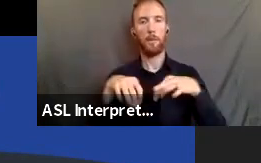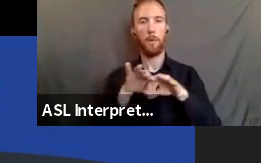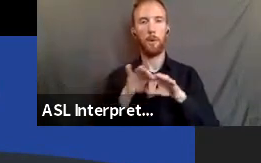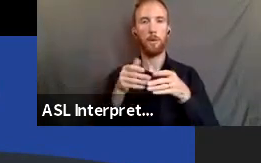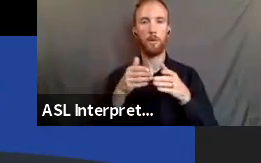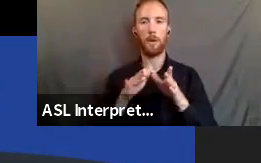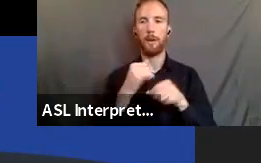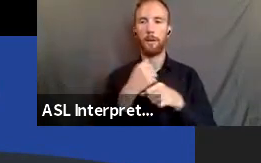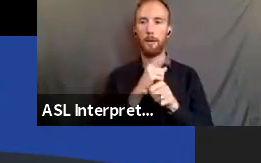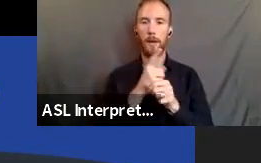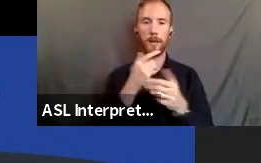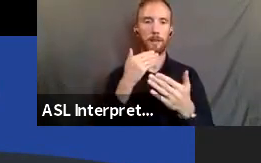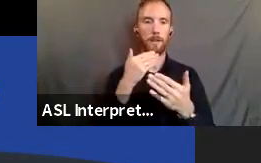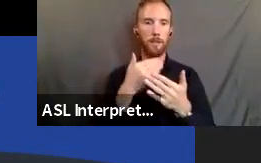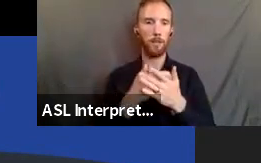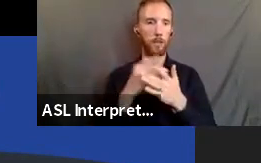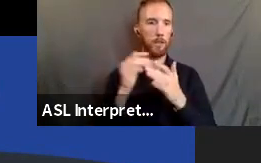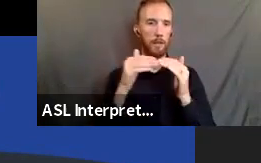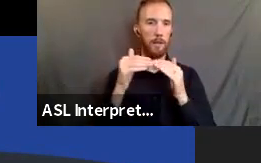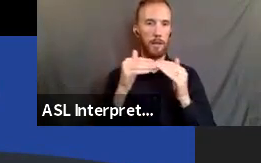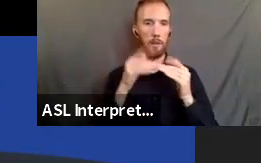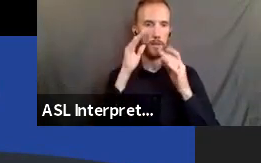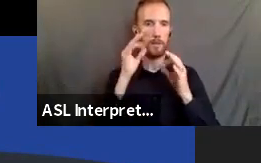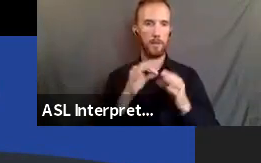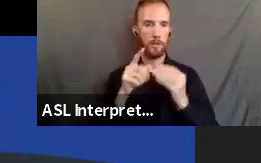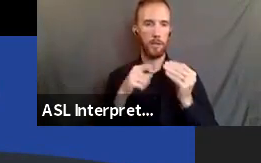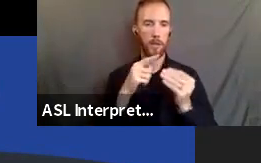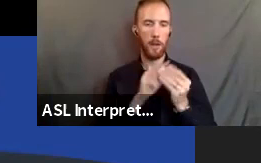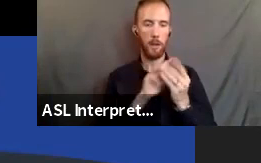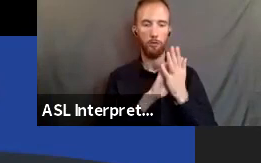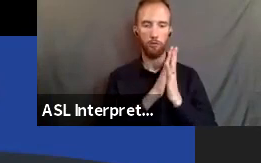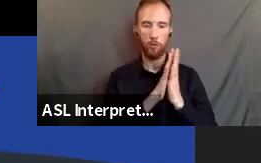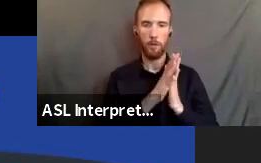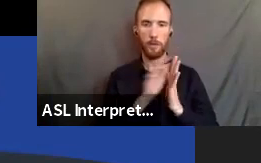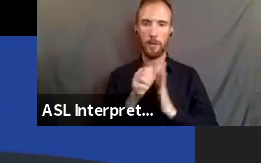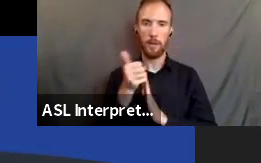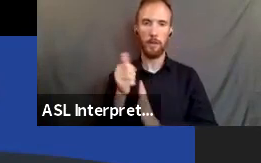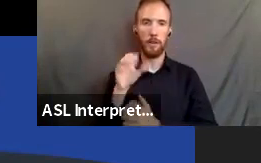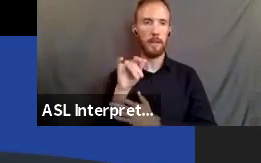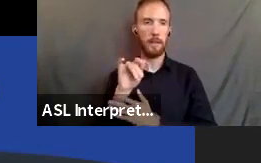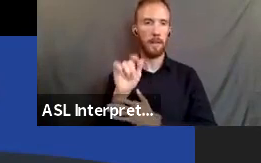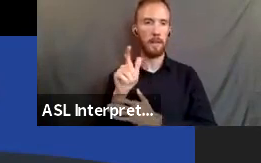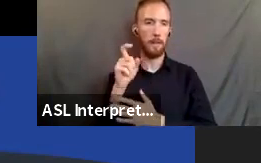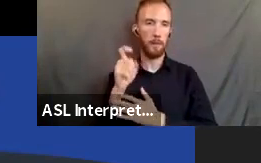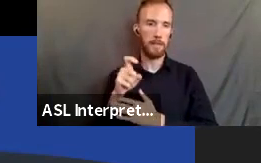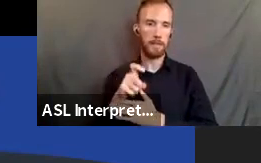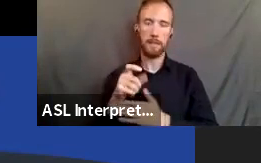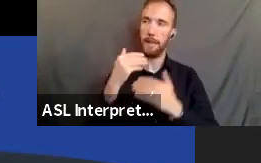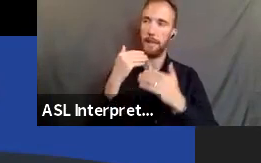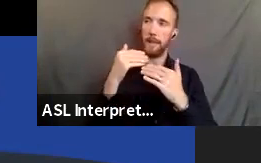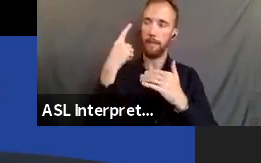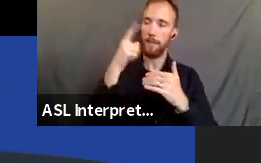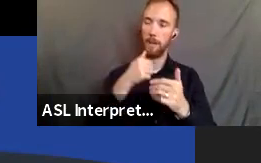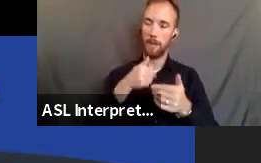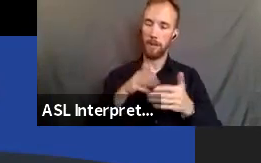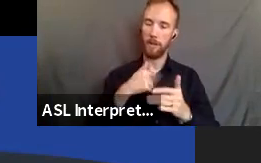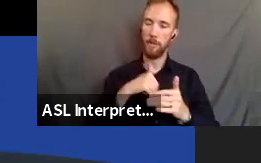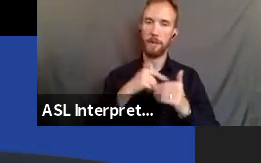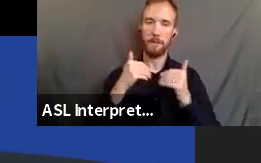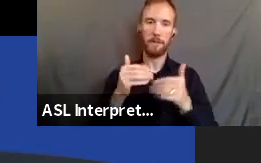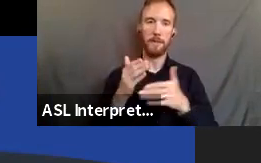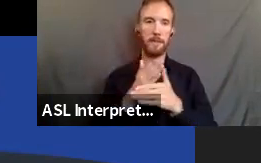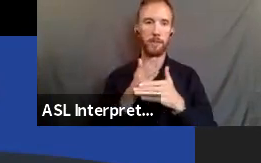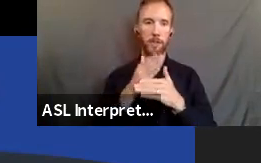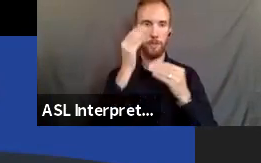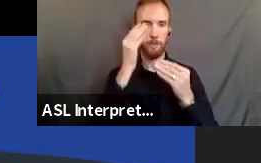overcrowding and capital needs thank you lindy for allowing me to share this additional information it's my pleasure